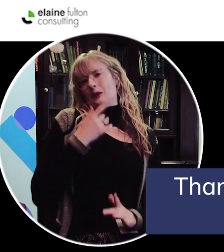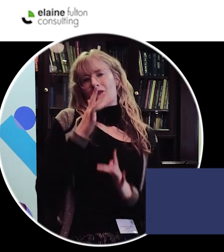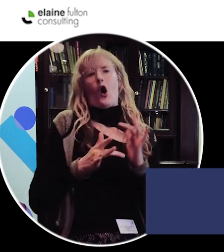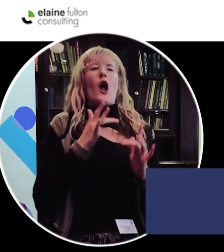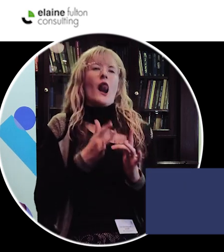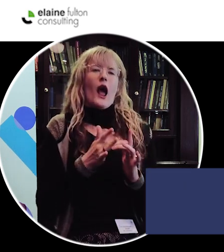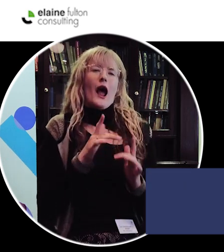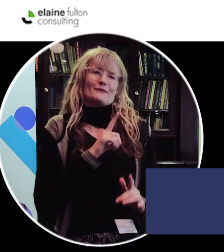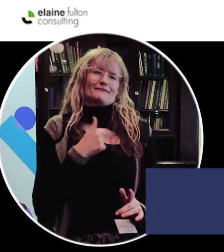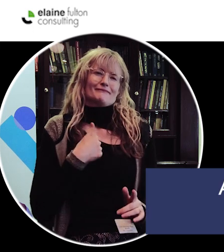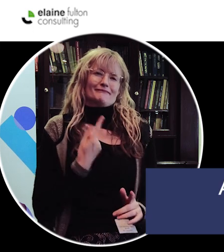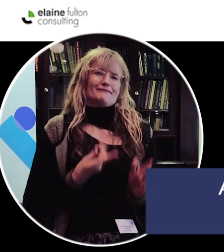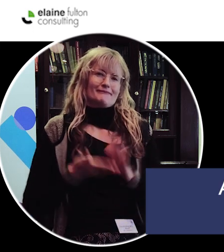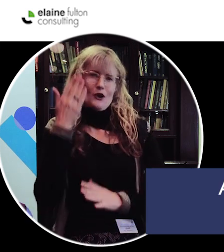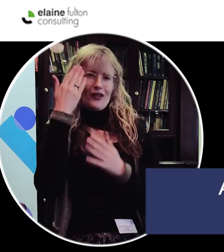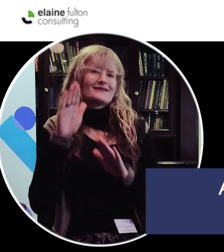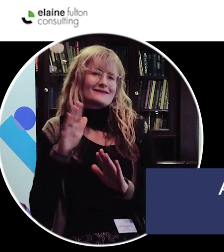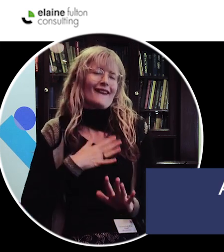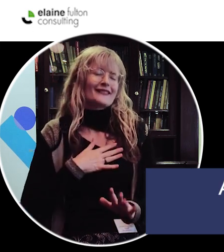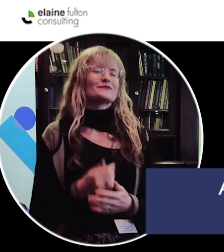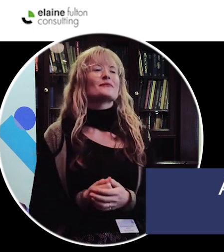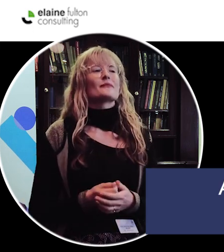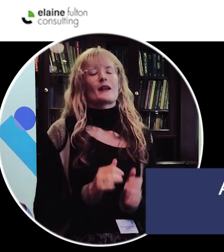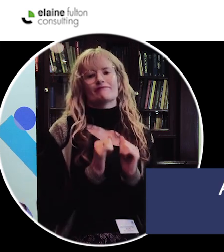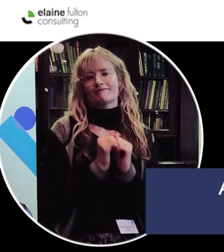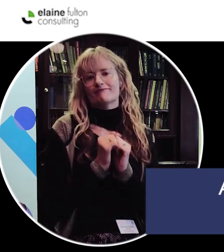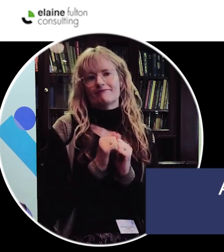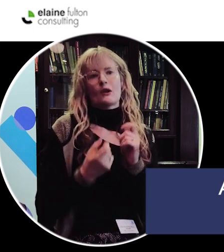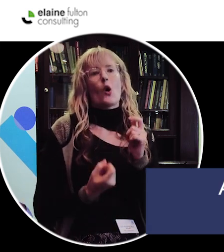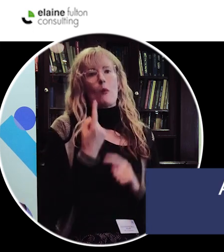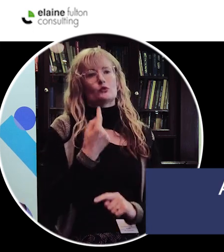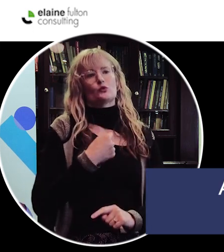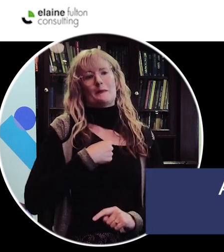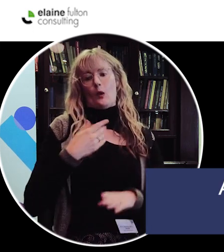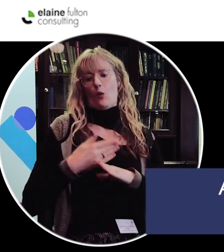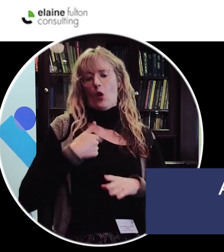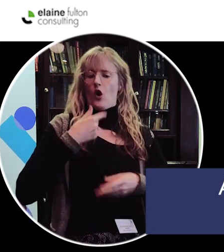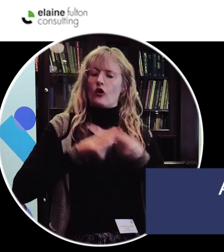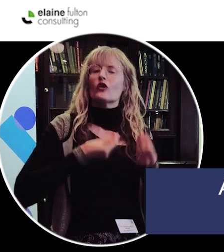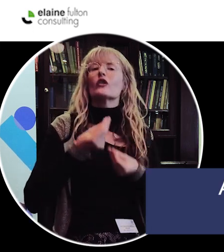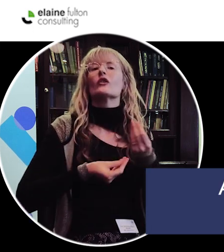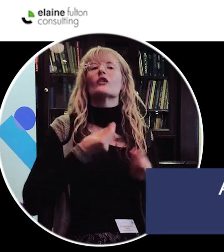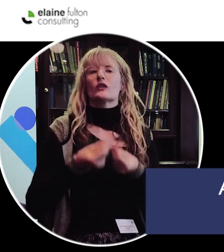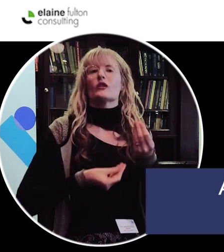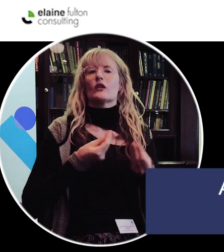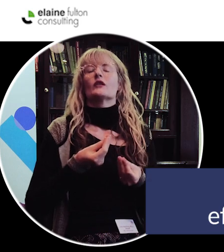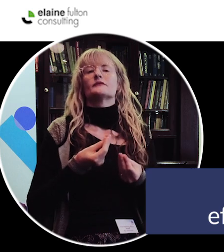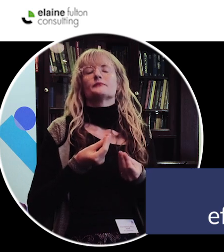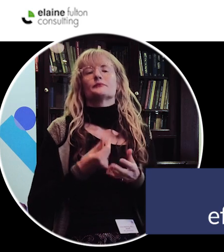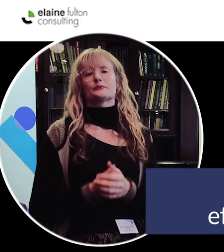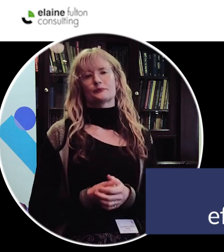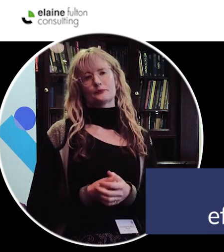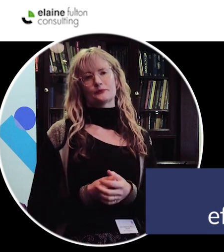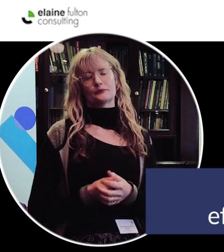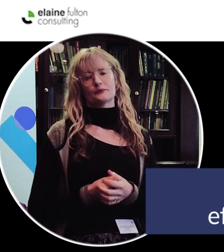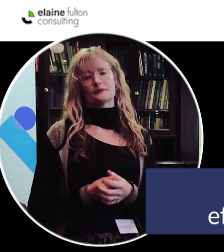why, and really grateful for the opportunity to share the work I've been doing with Jane and the